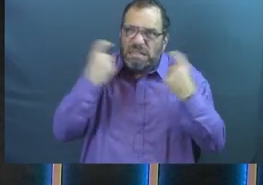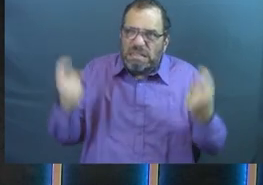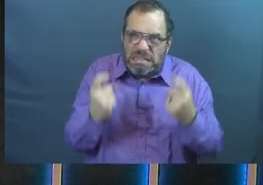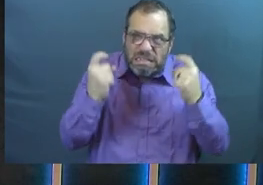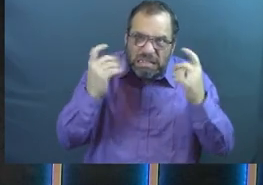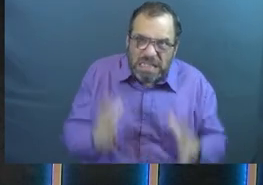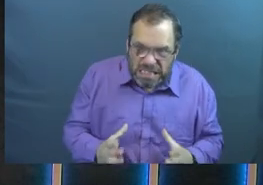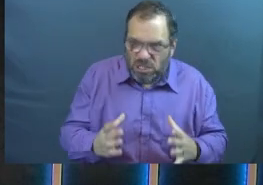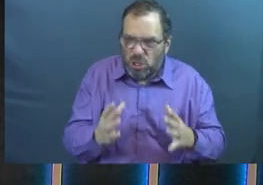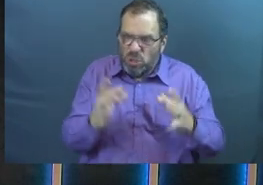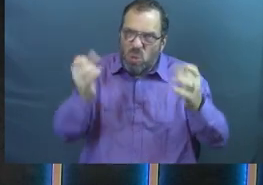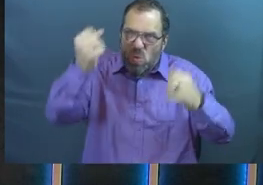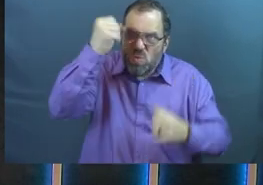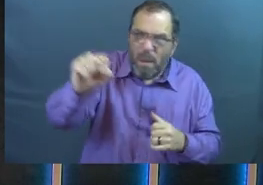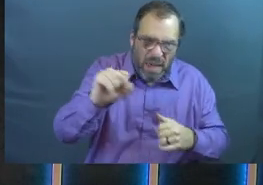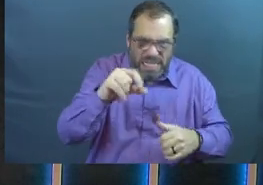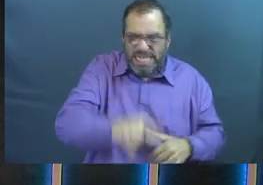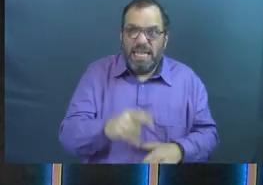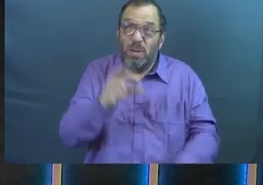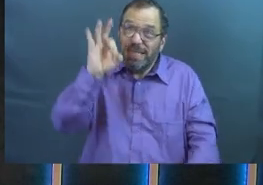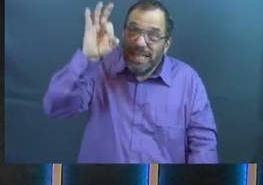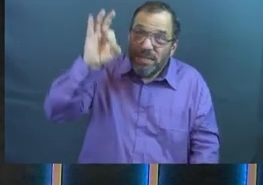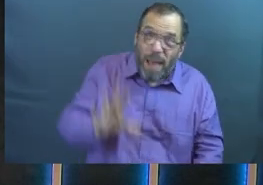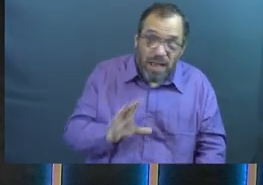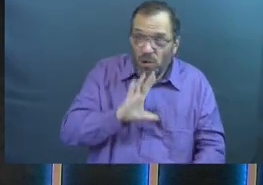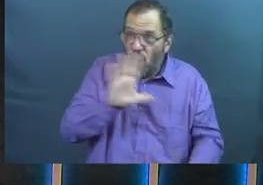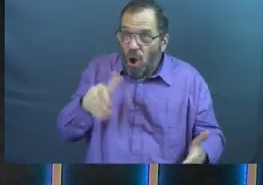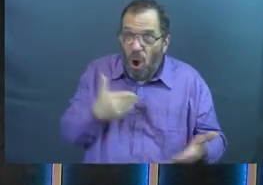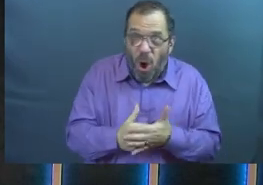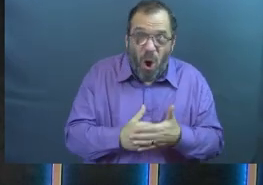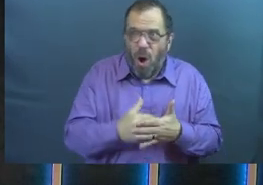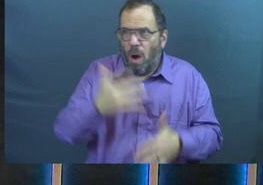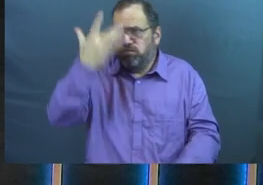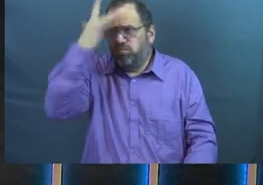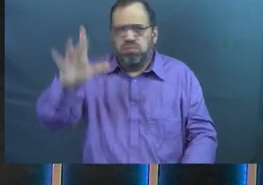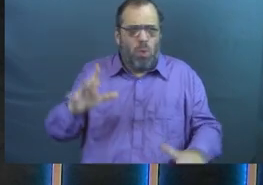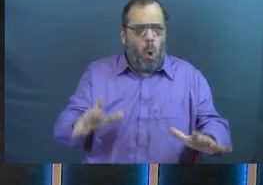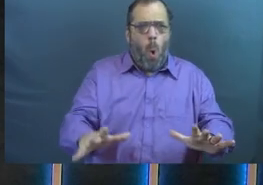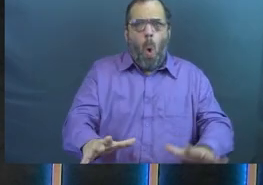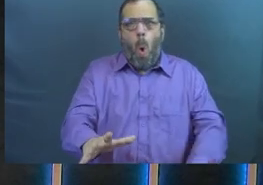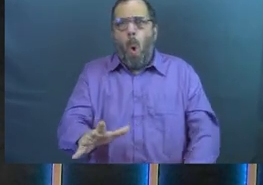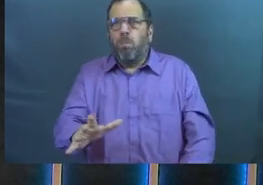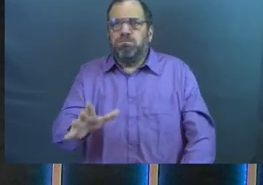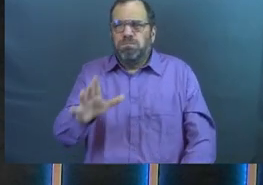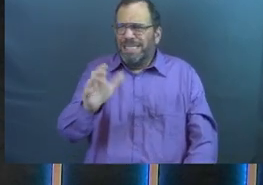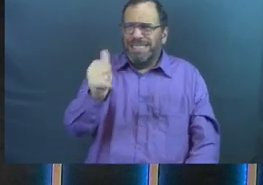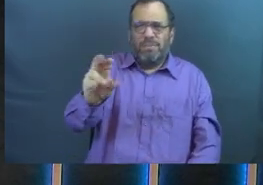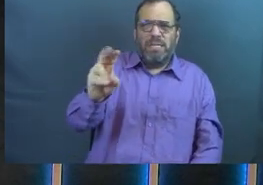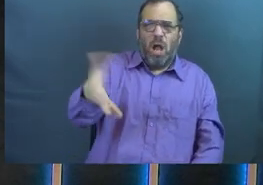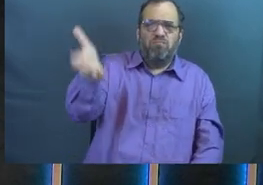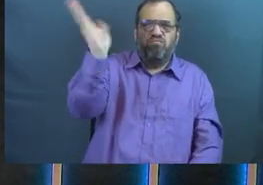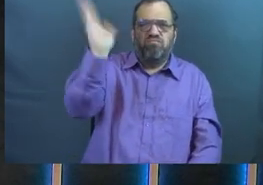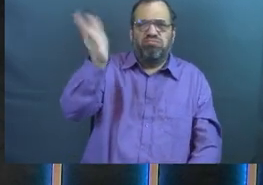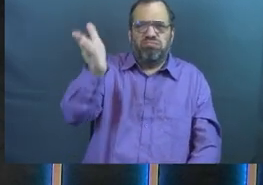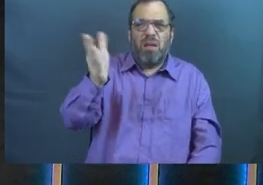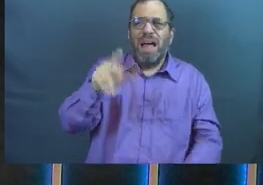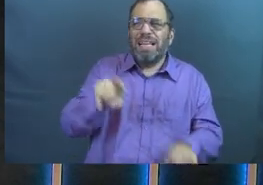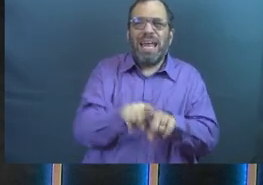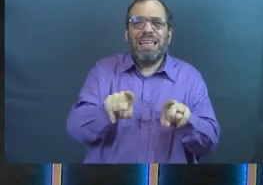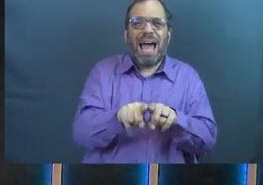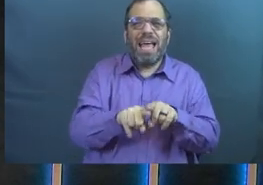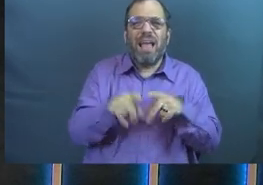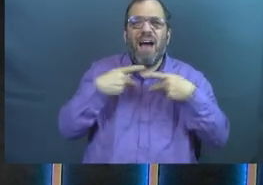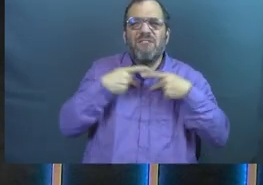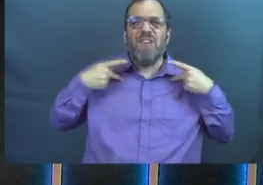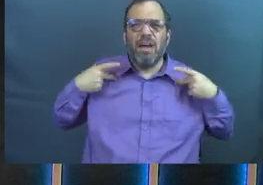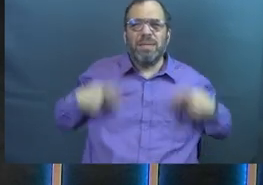what a rebel he was. And he was this pastor, and he was all intellectual, kind of 1700s Pharisee guy.